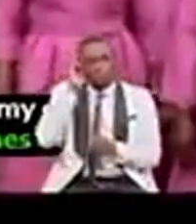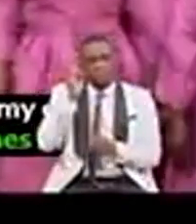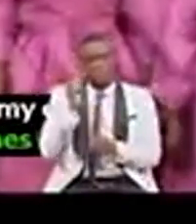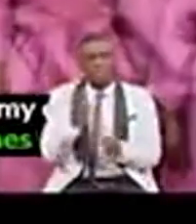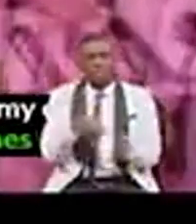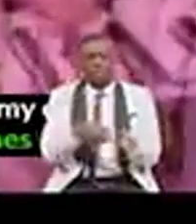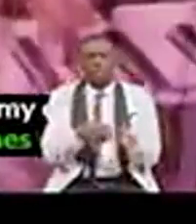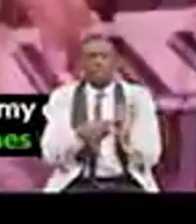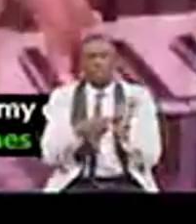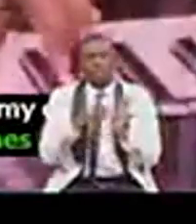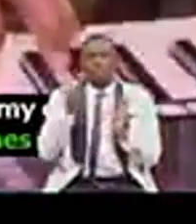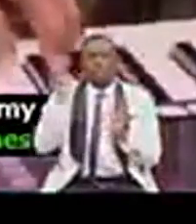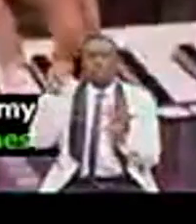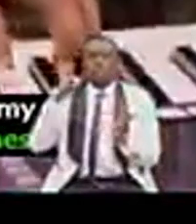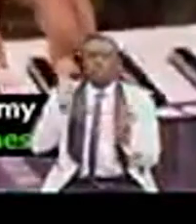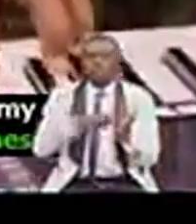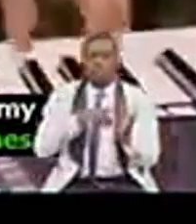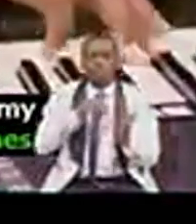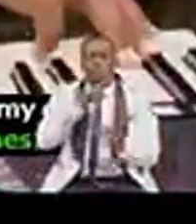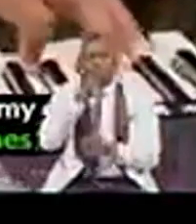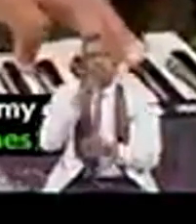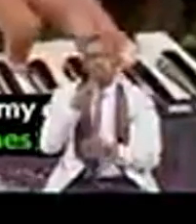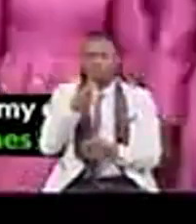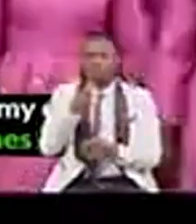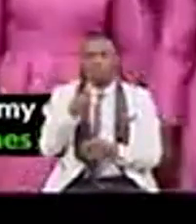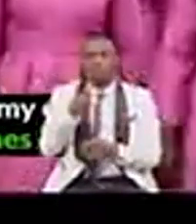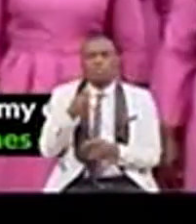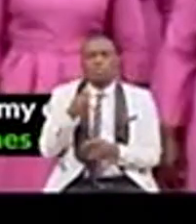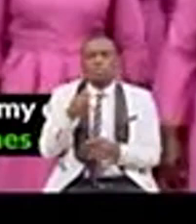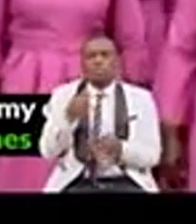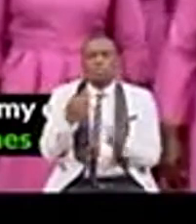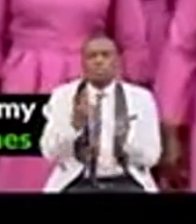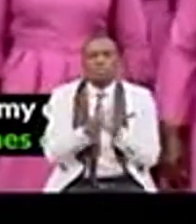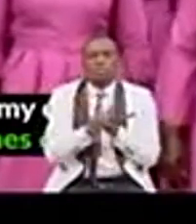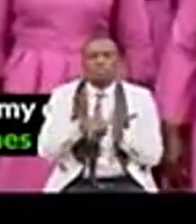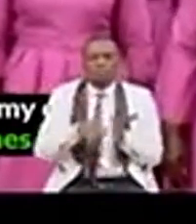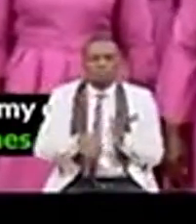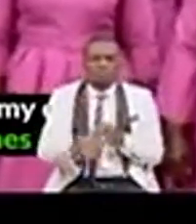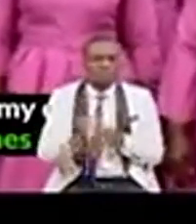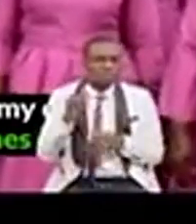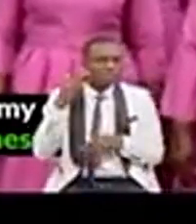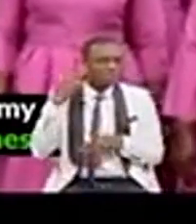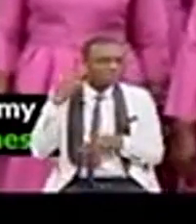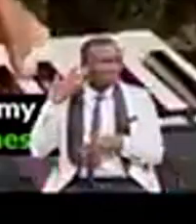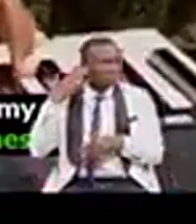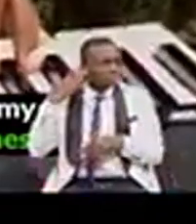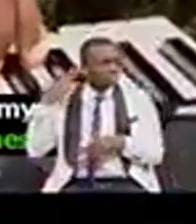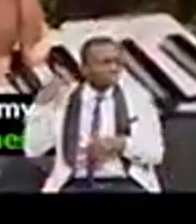Question, that's a ring in my ear.